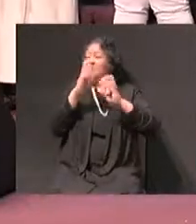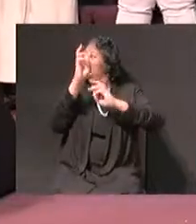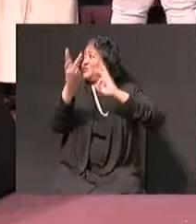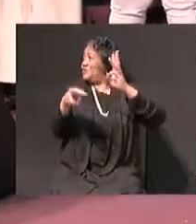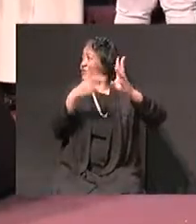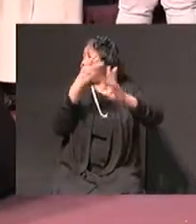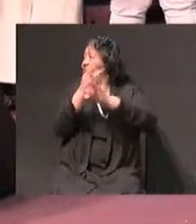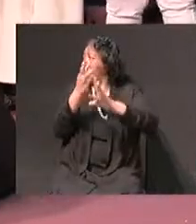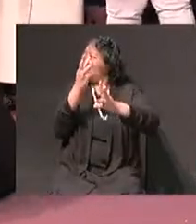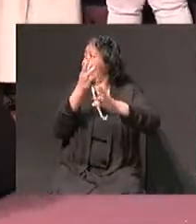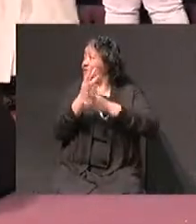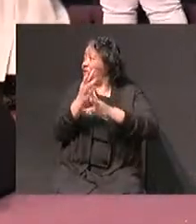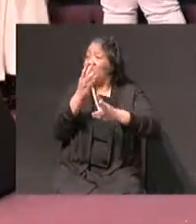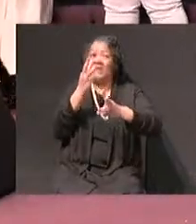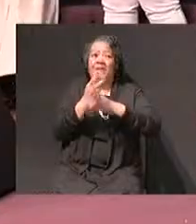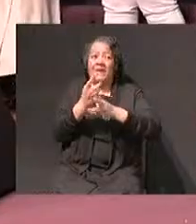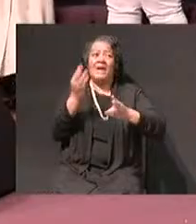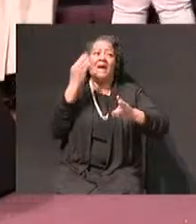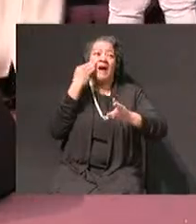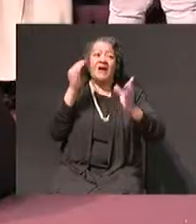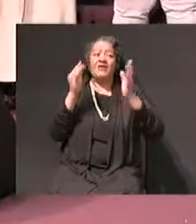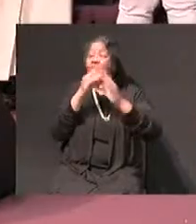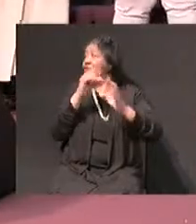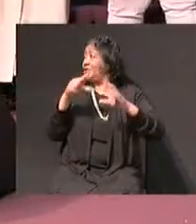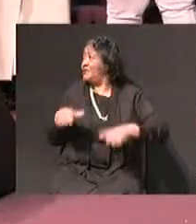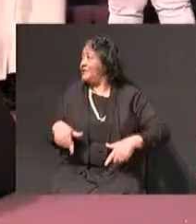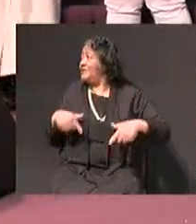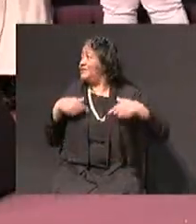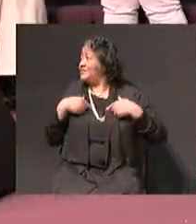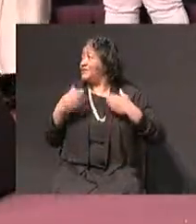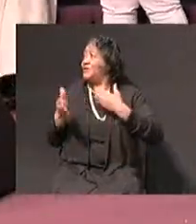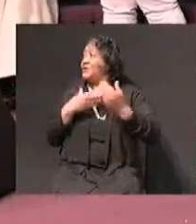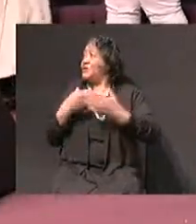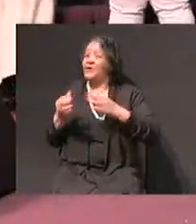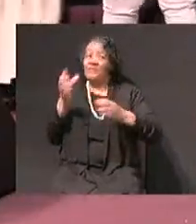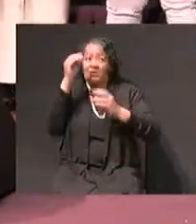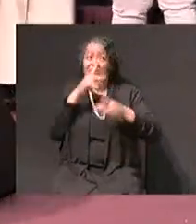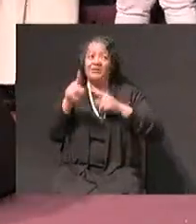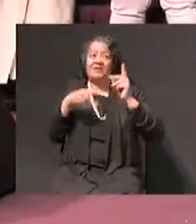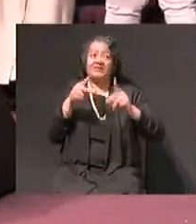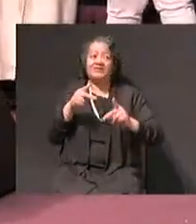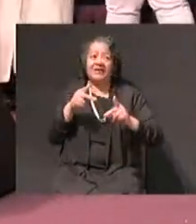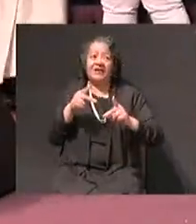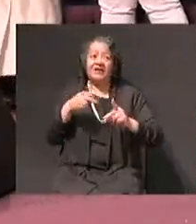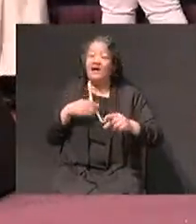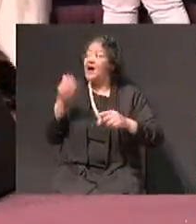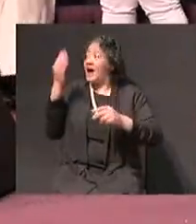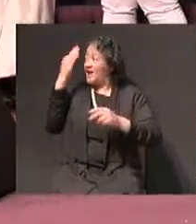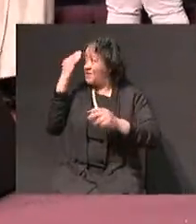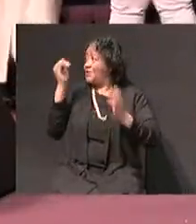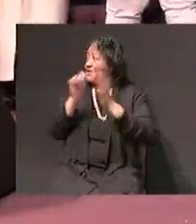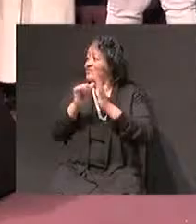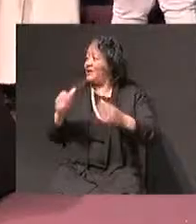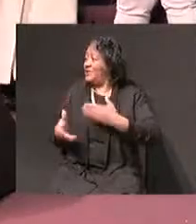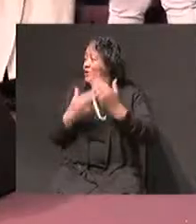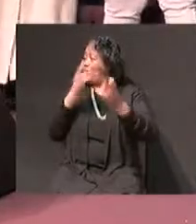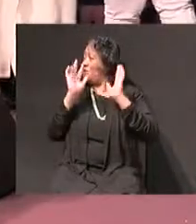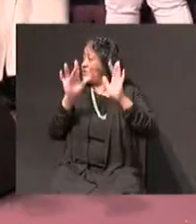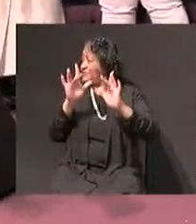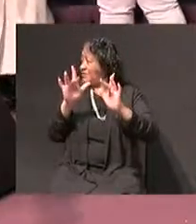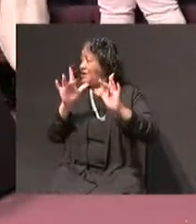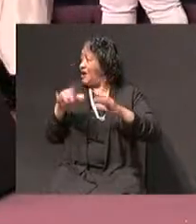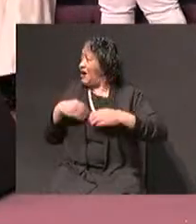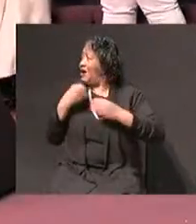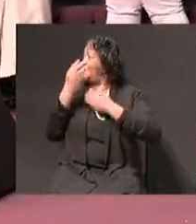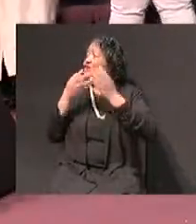He's in this world today. I know that he is living, whatever men may say. I see his hand of